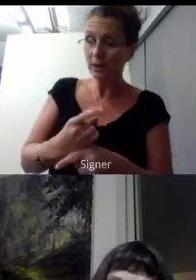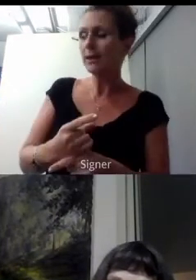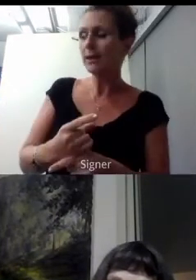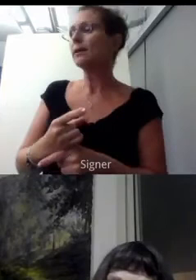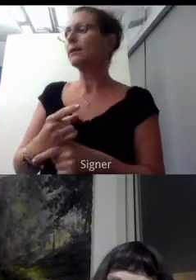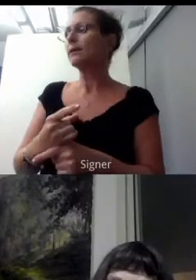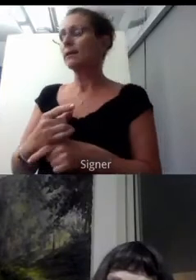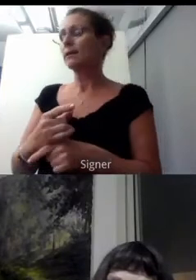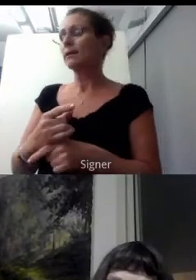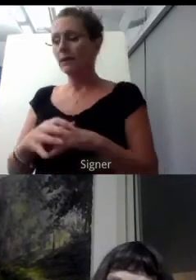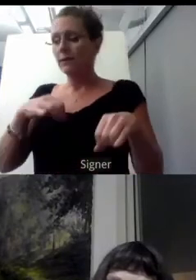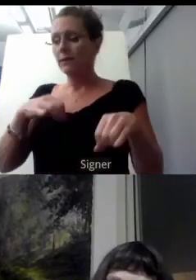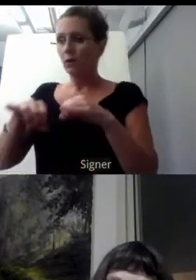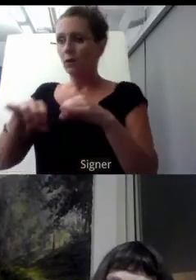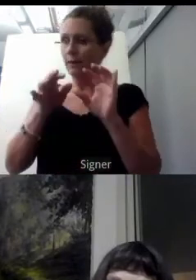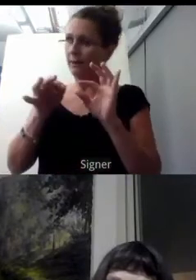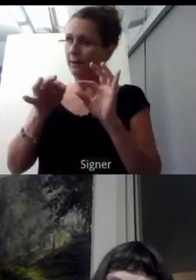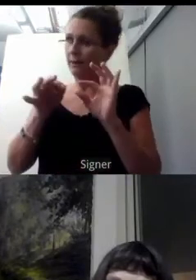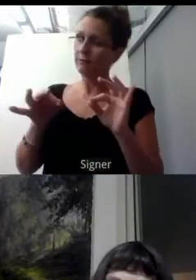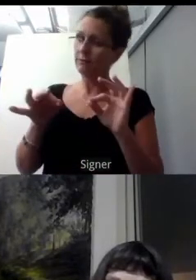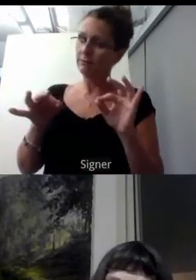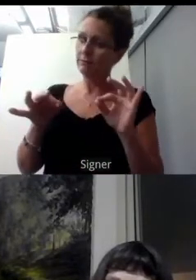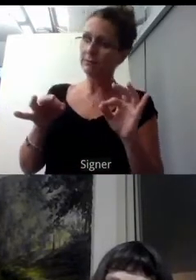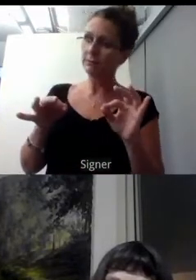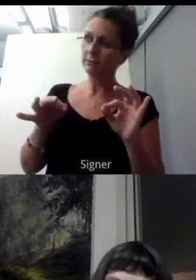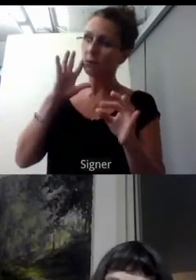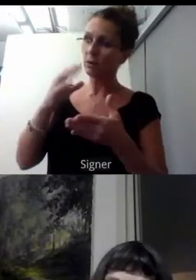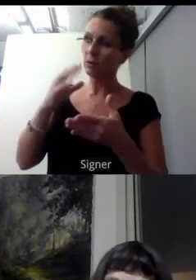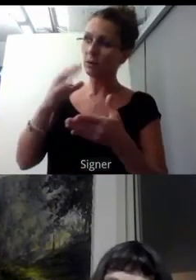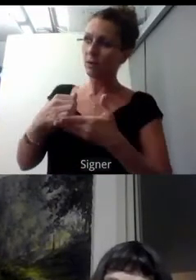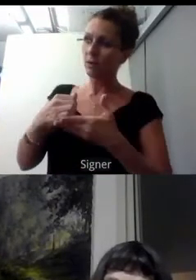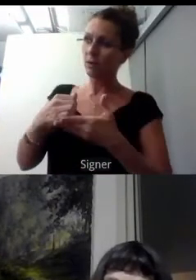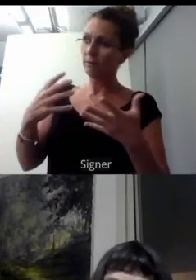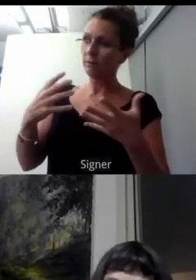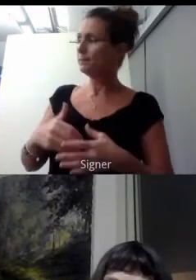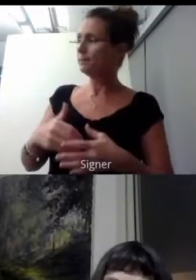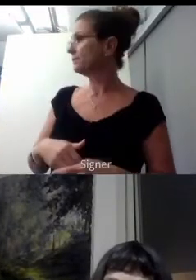that may assist. I think we've learned that